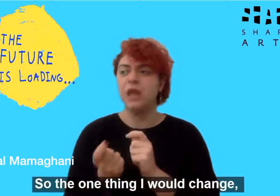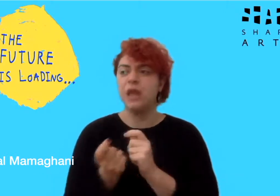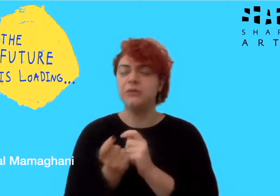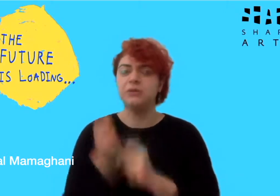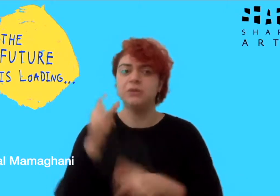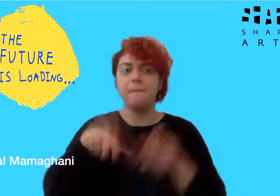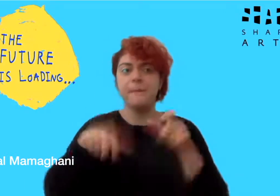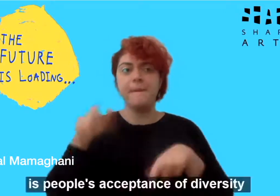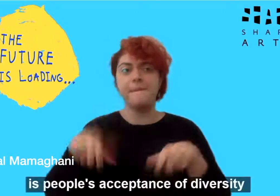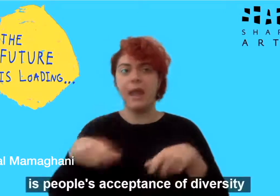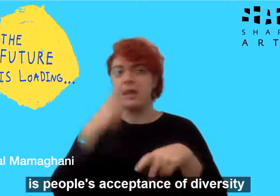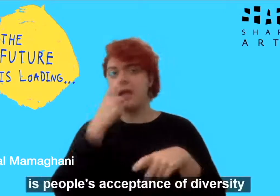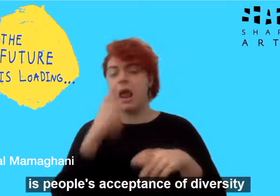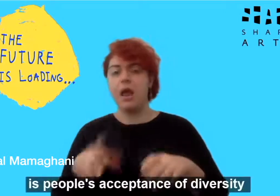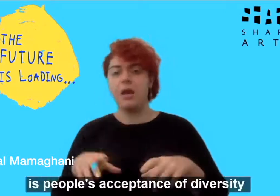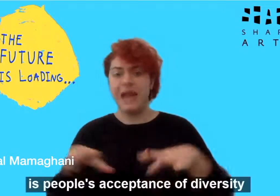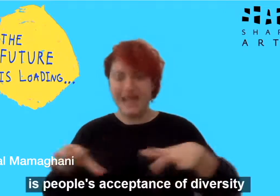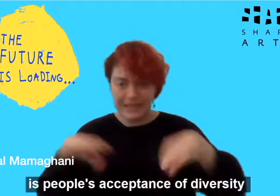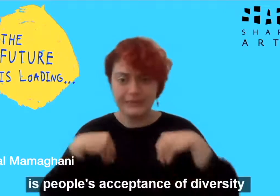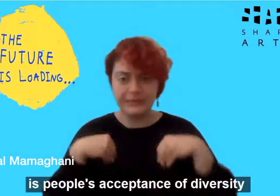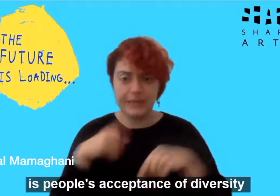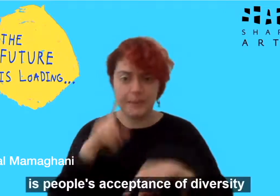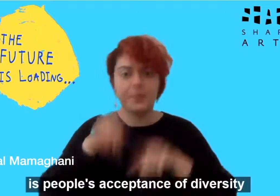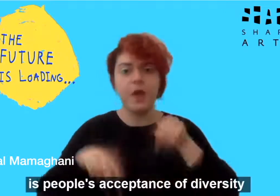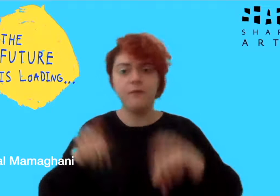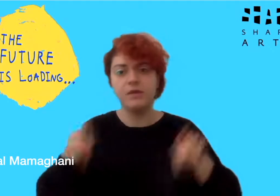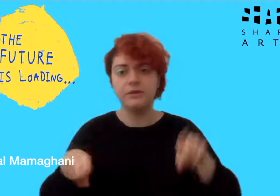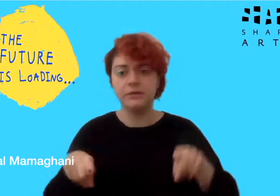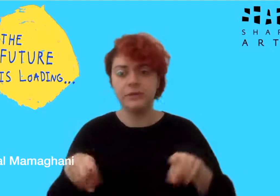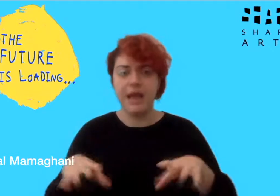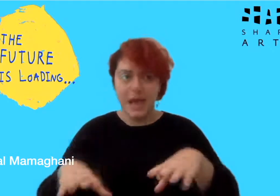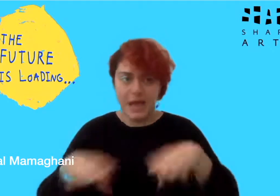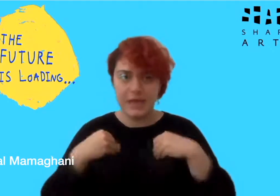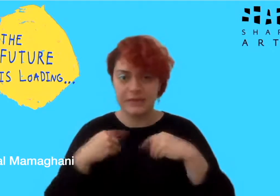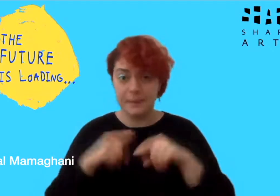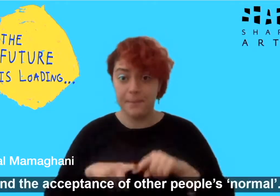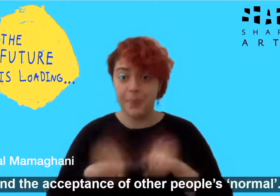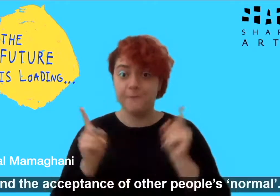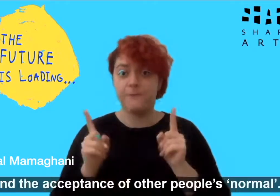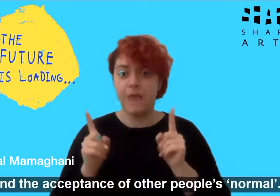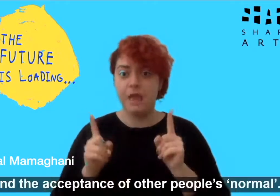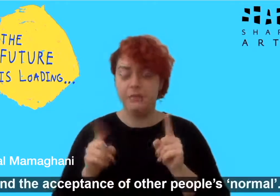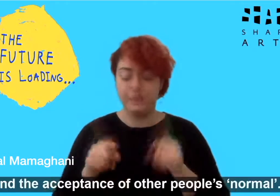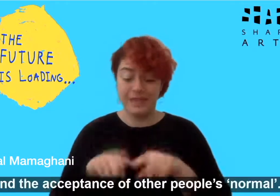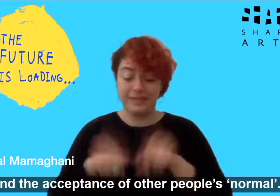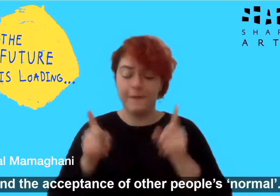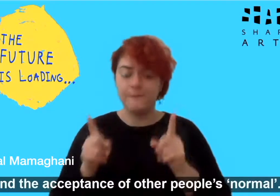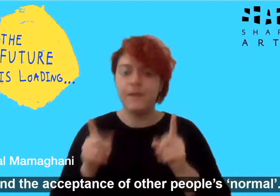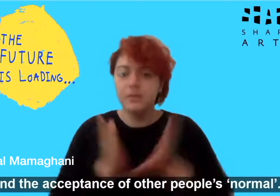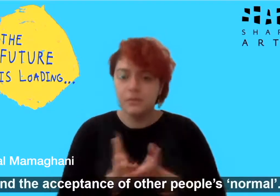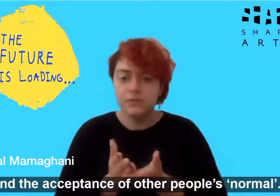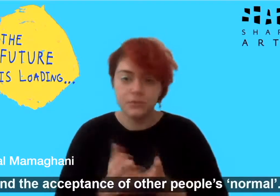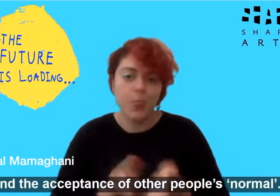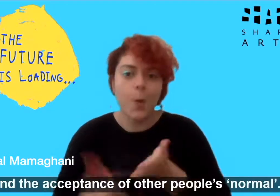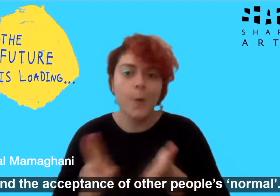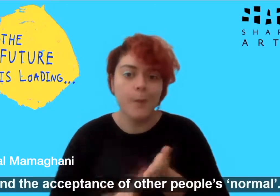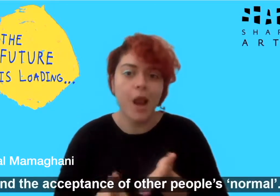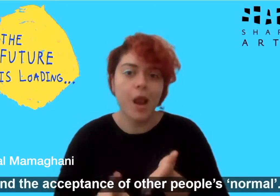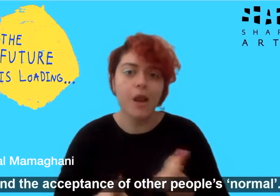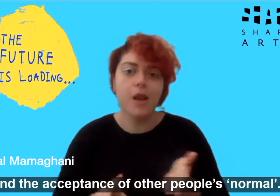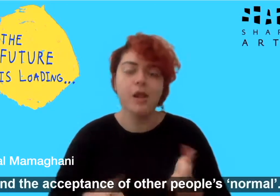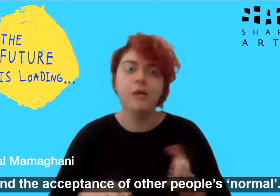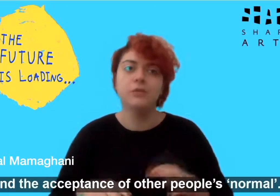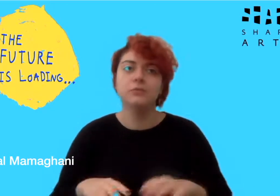change is people accepting of diversity and accepting of other people's